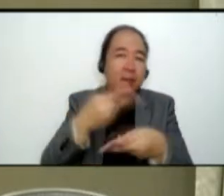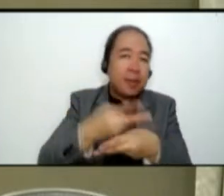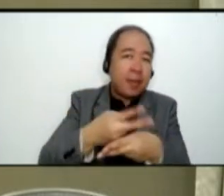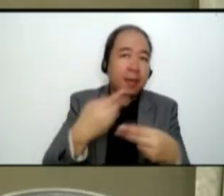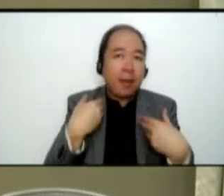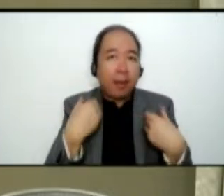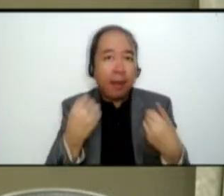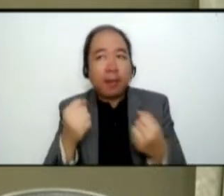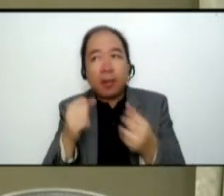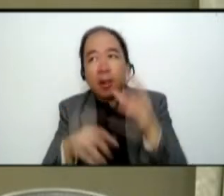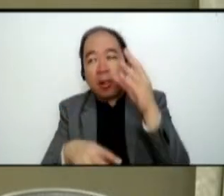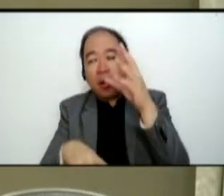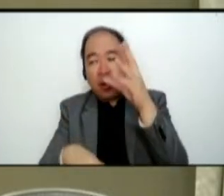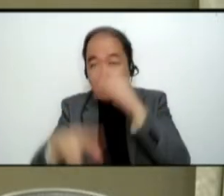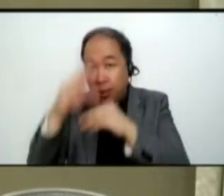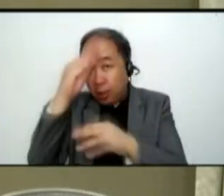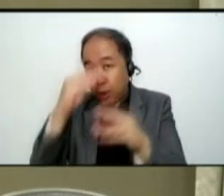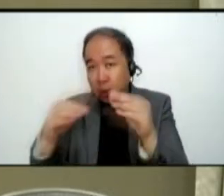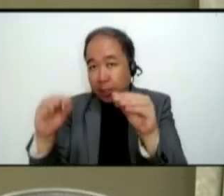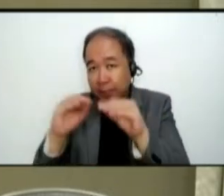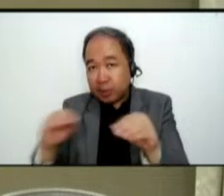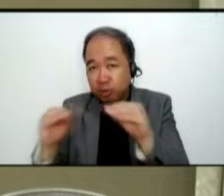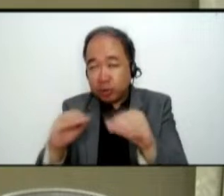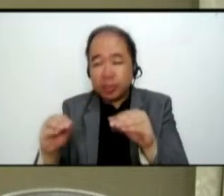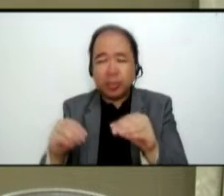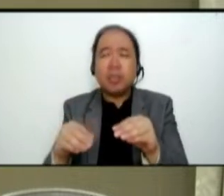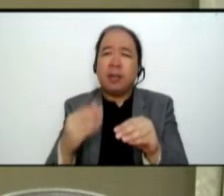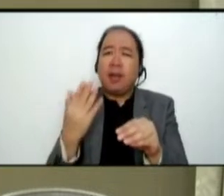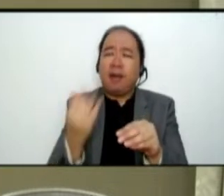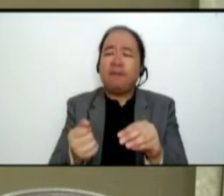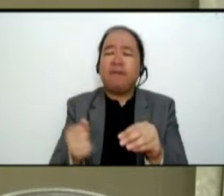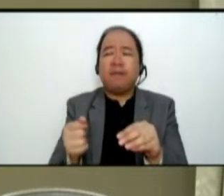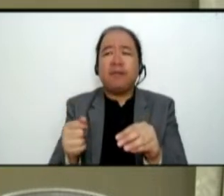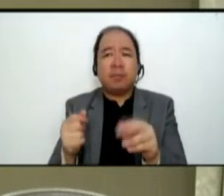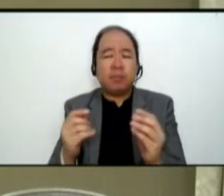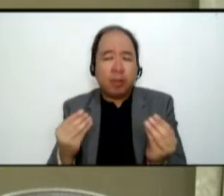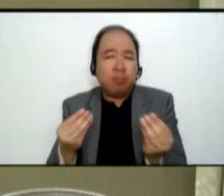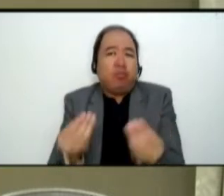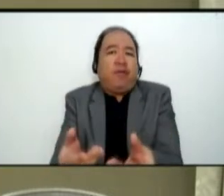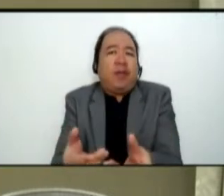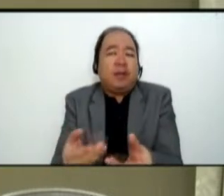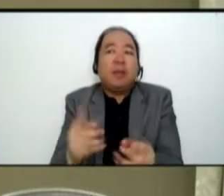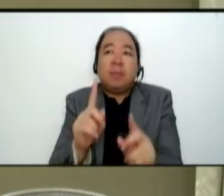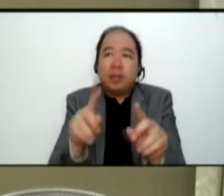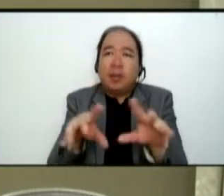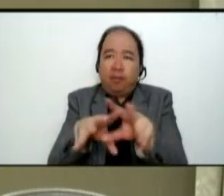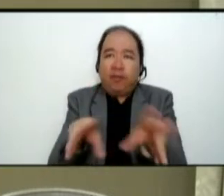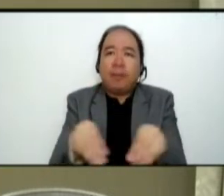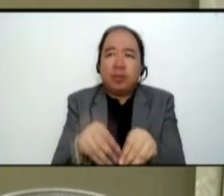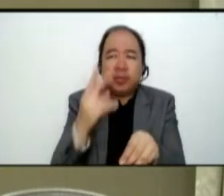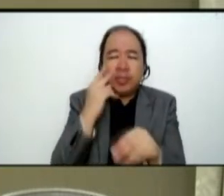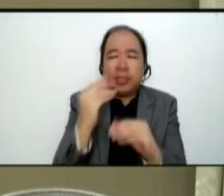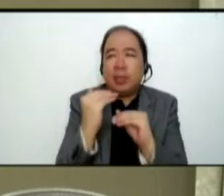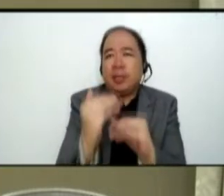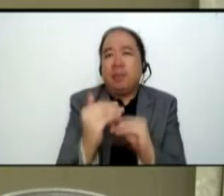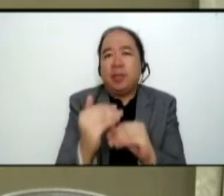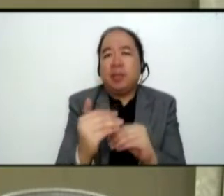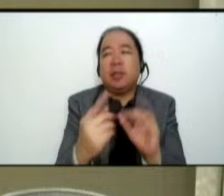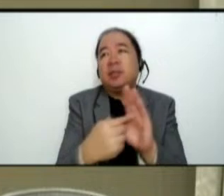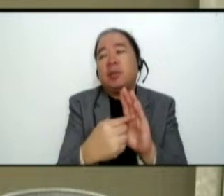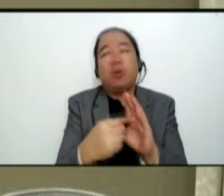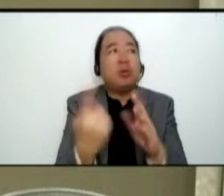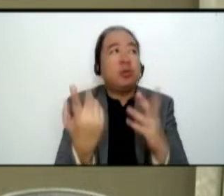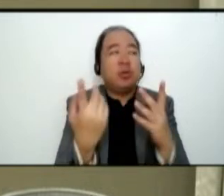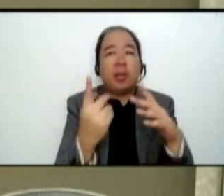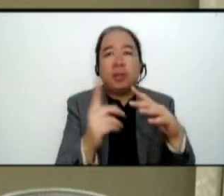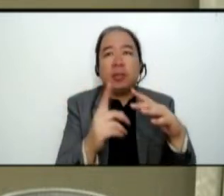learning, there are limitations that the family may have. And we see that, the migration, people are moving abroad,